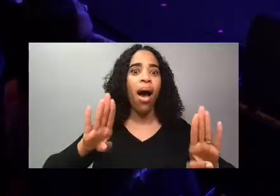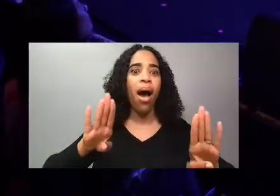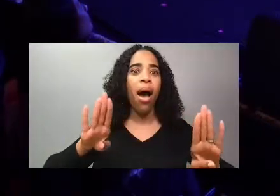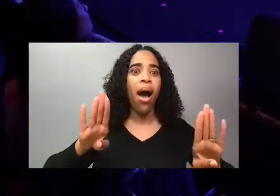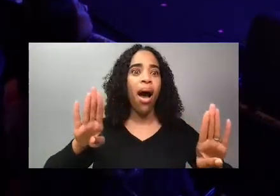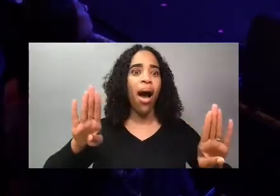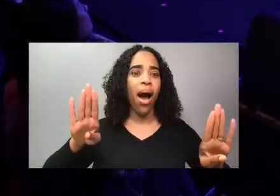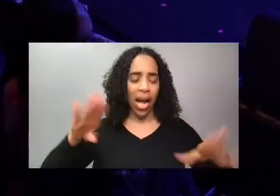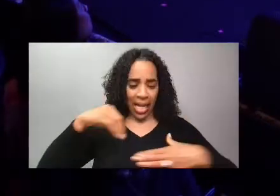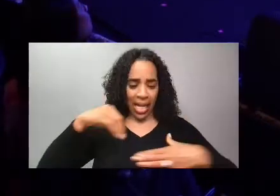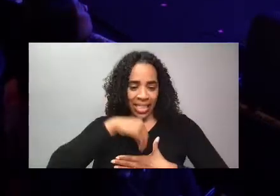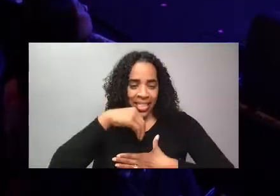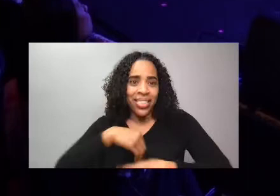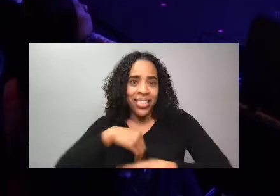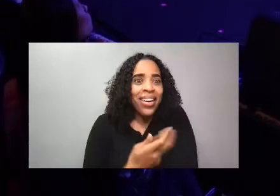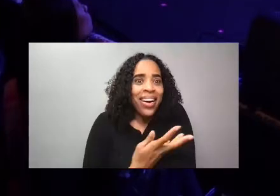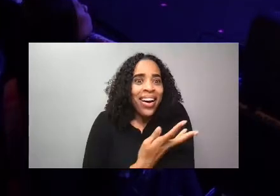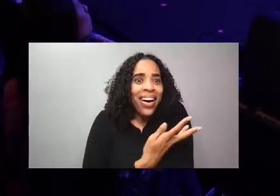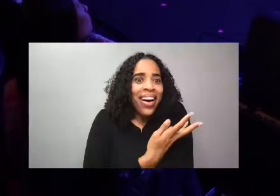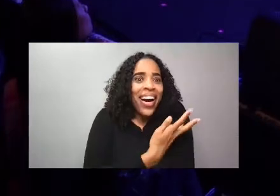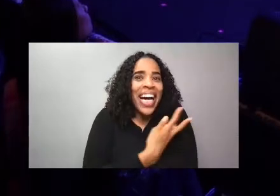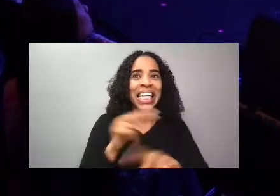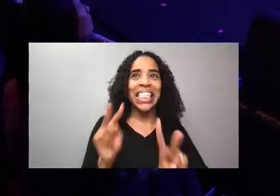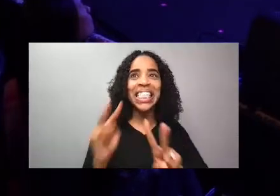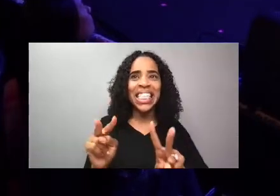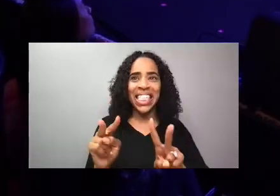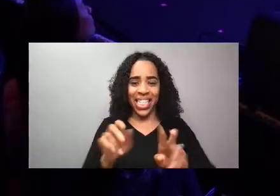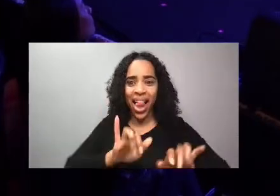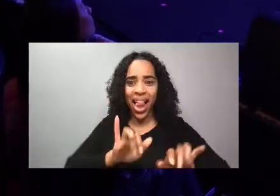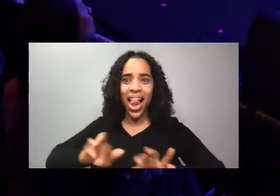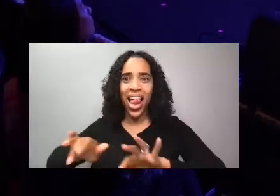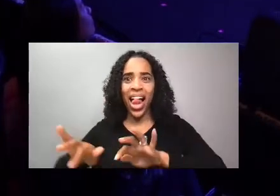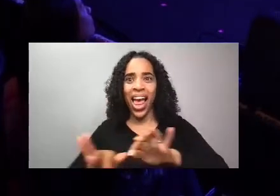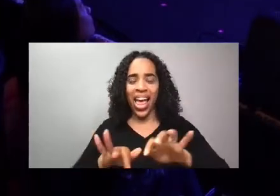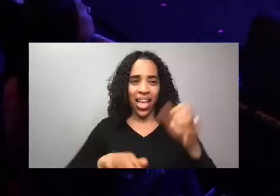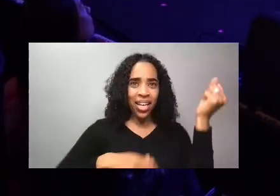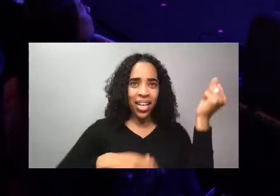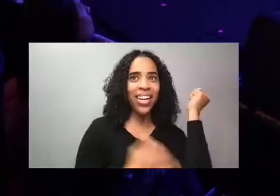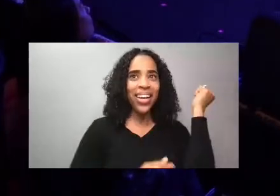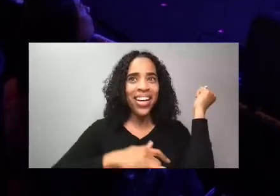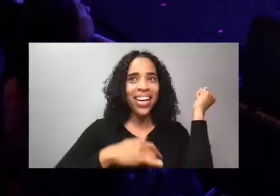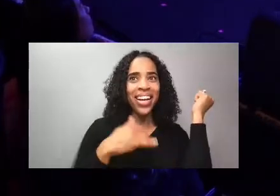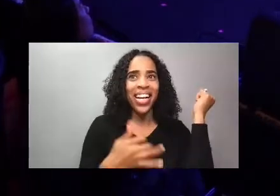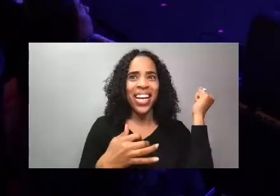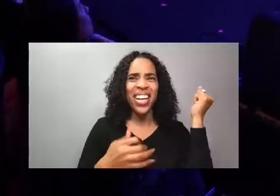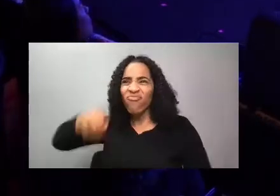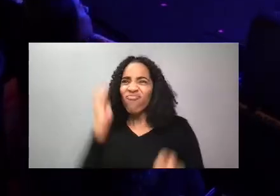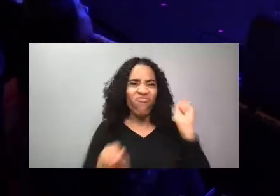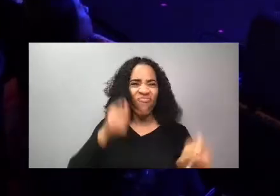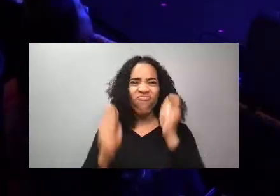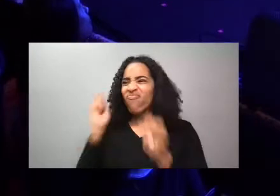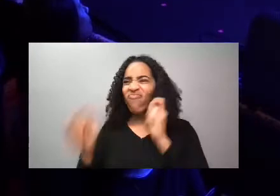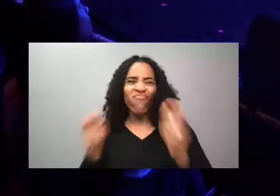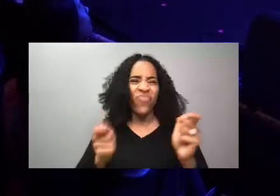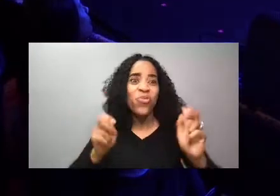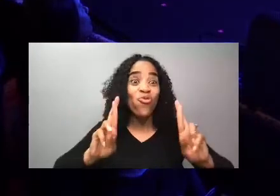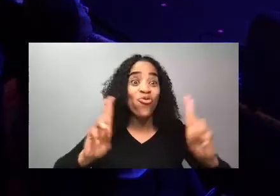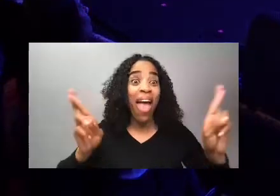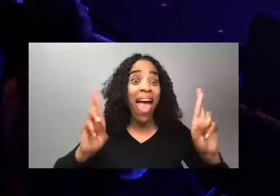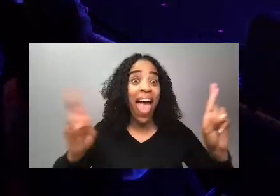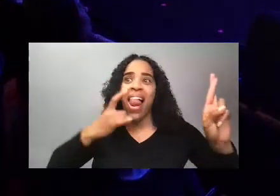anticipation. Hands on the keys, pick in your hands, sticks in the air, the lights go down.